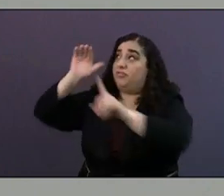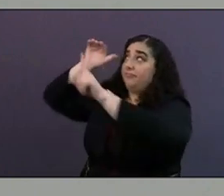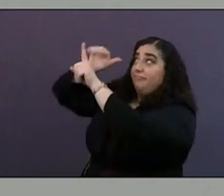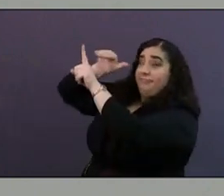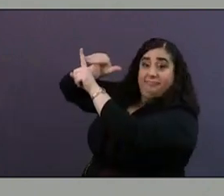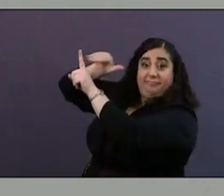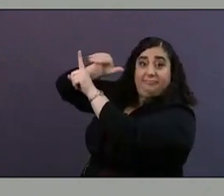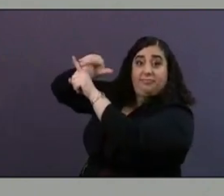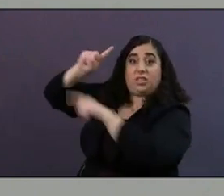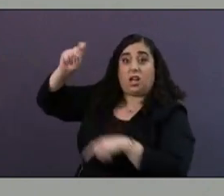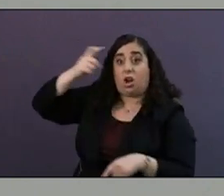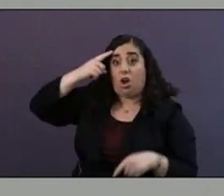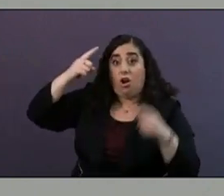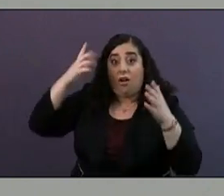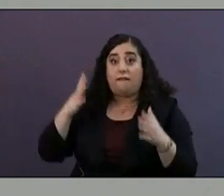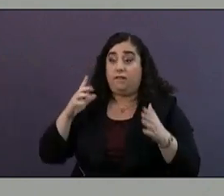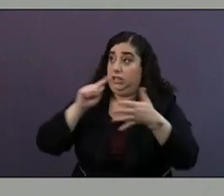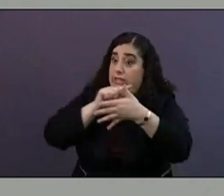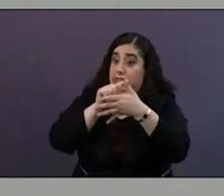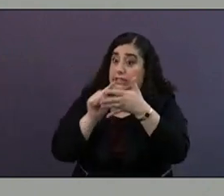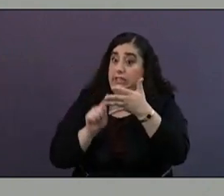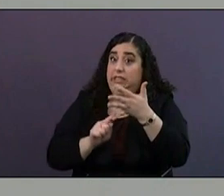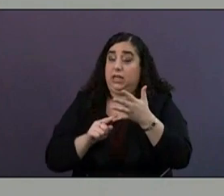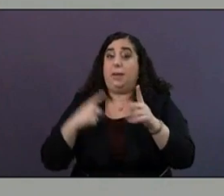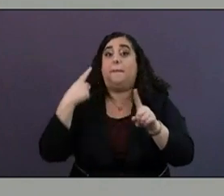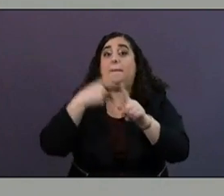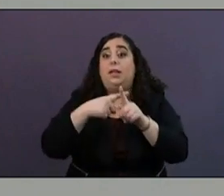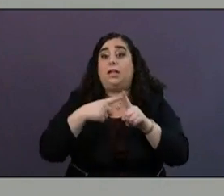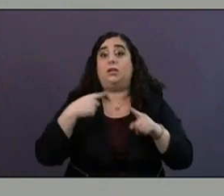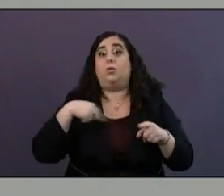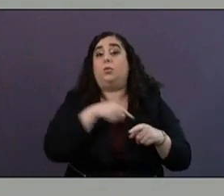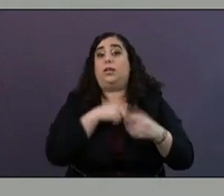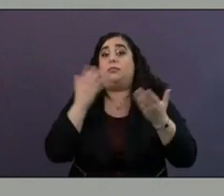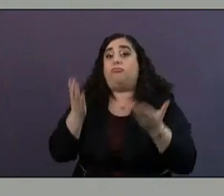are recommending to have a reopening.